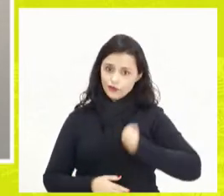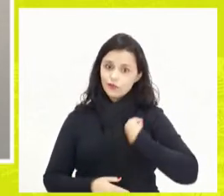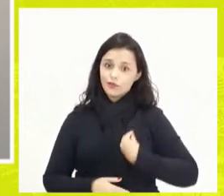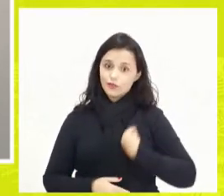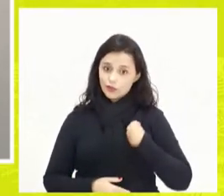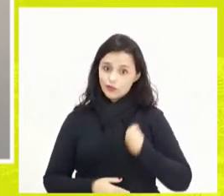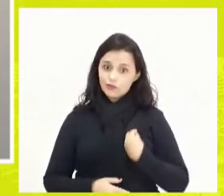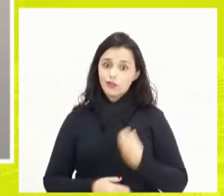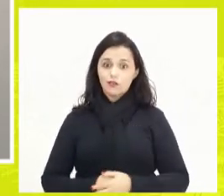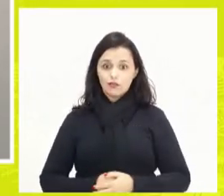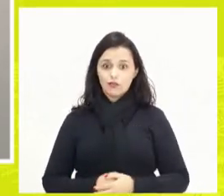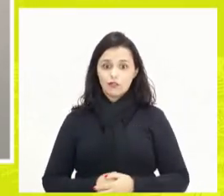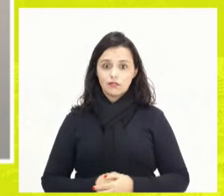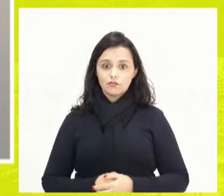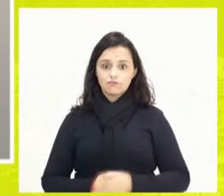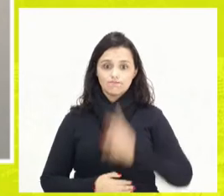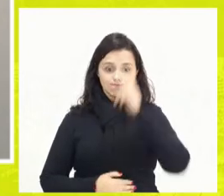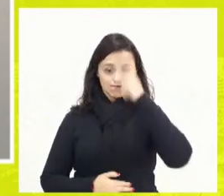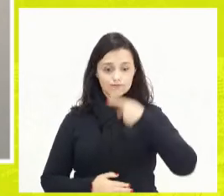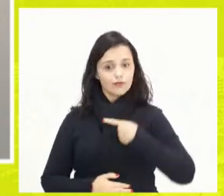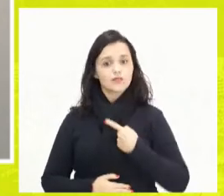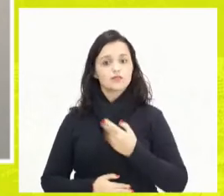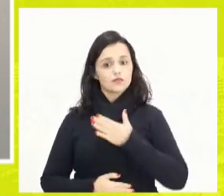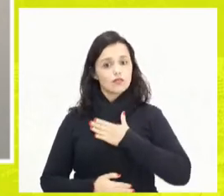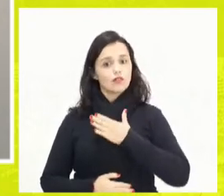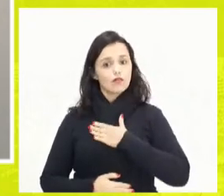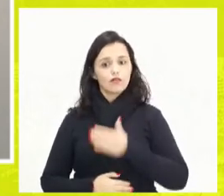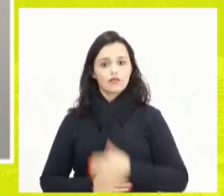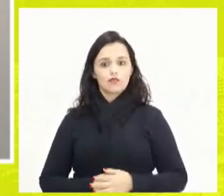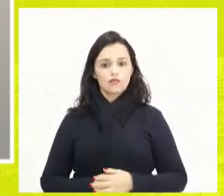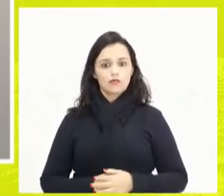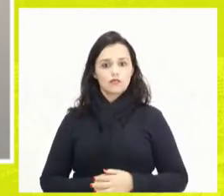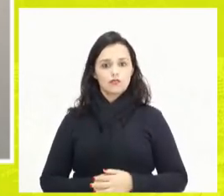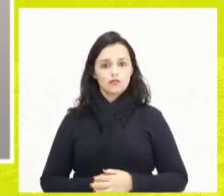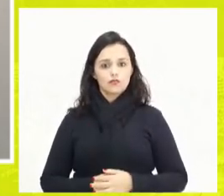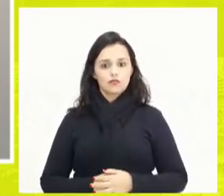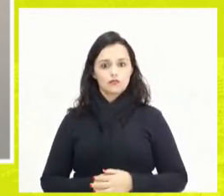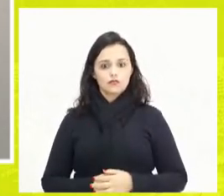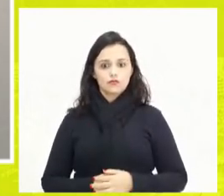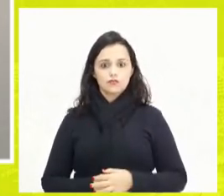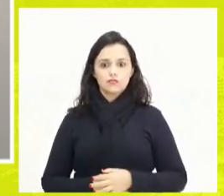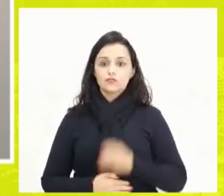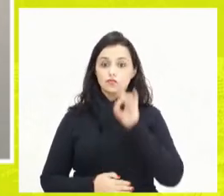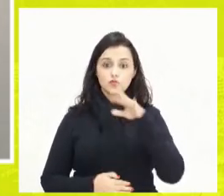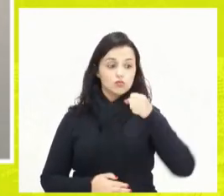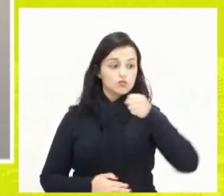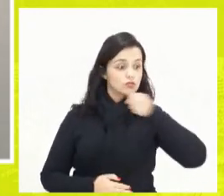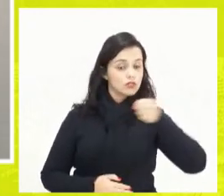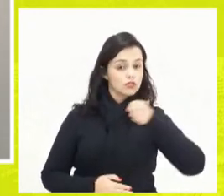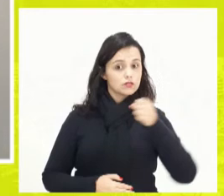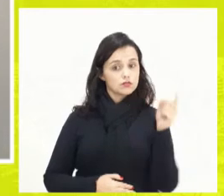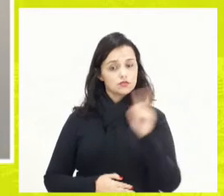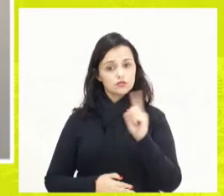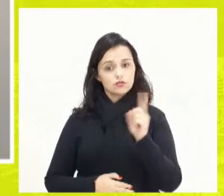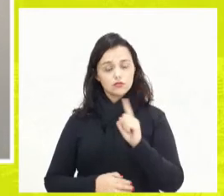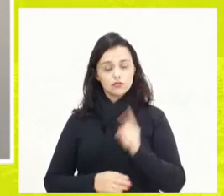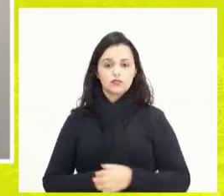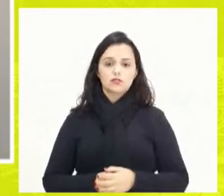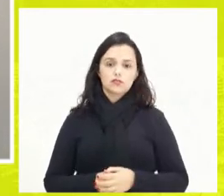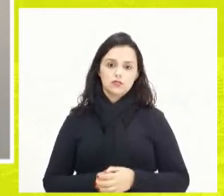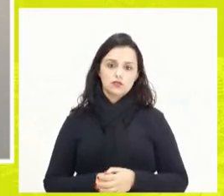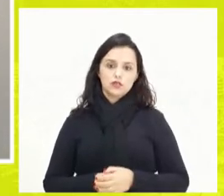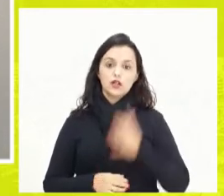outside of your journalistic self and being different spheres of the society